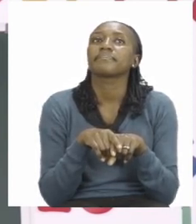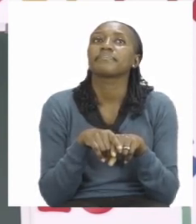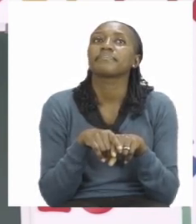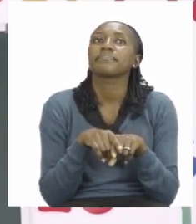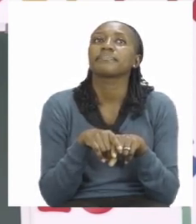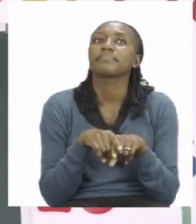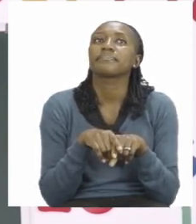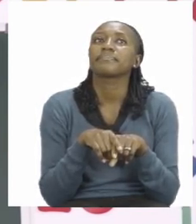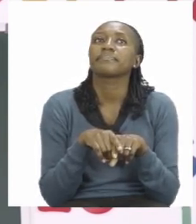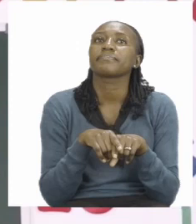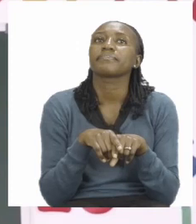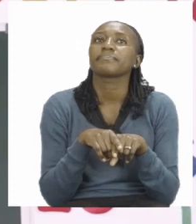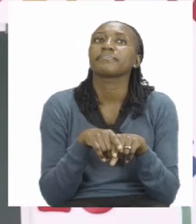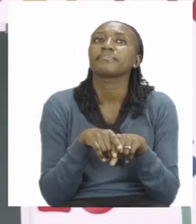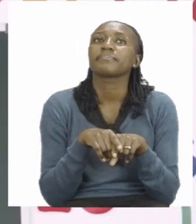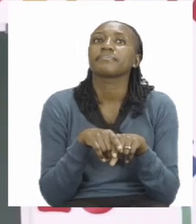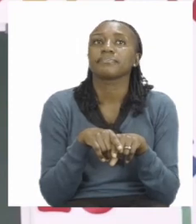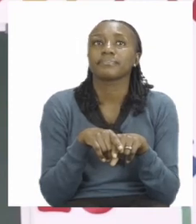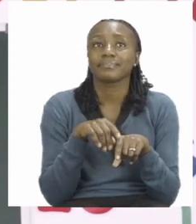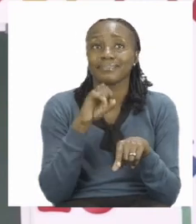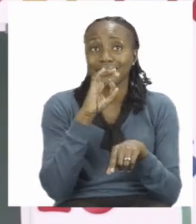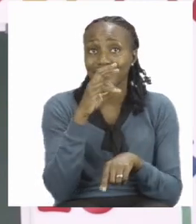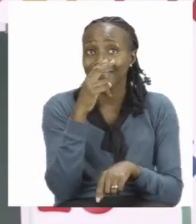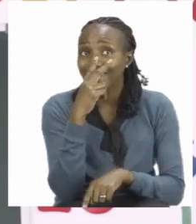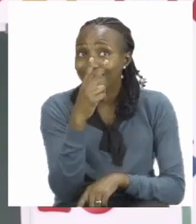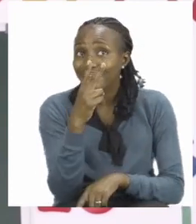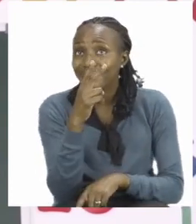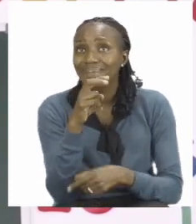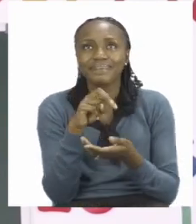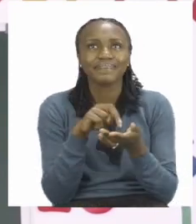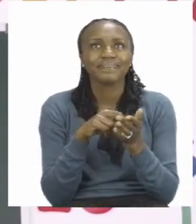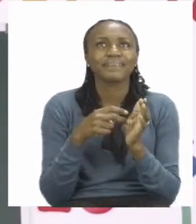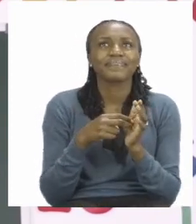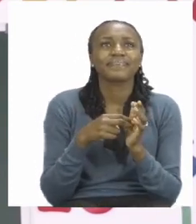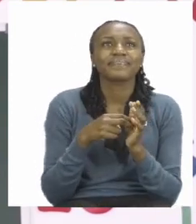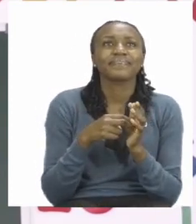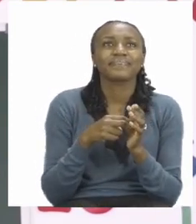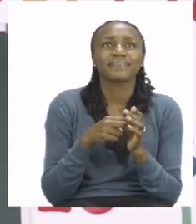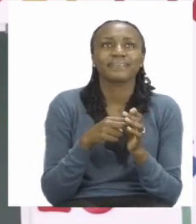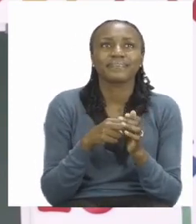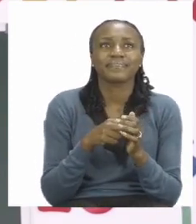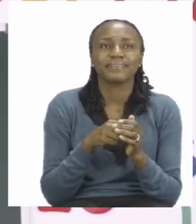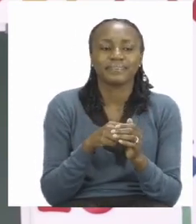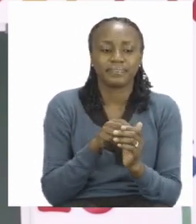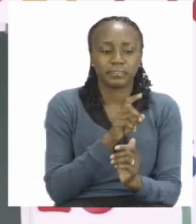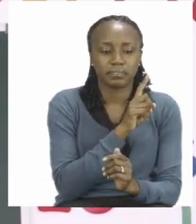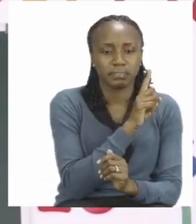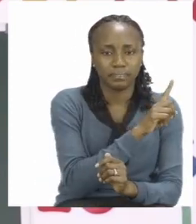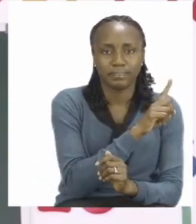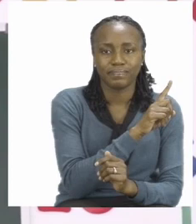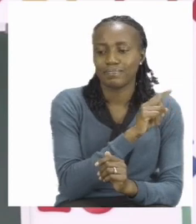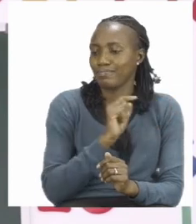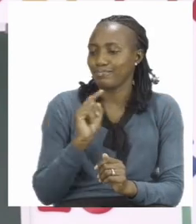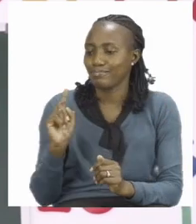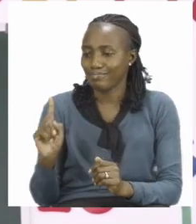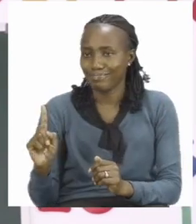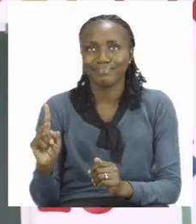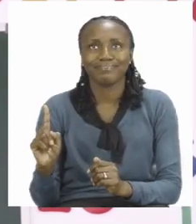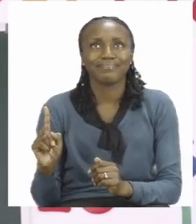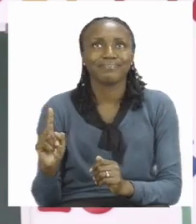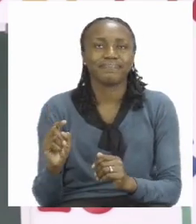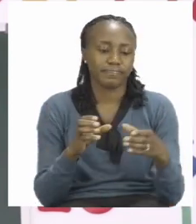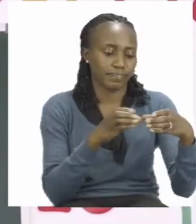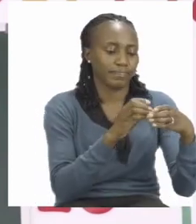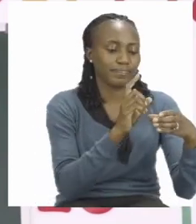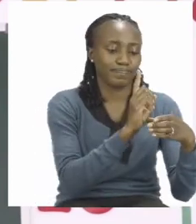So, if you are looking carefully, that means that this is 1. And